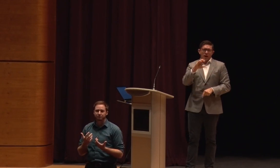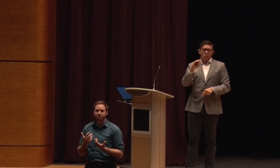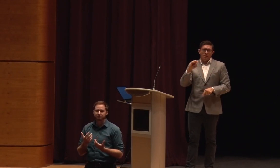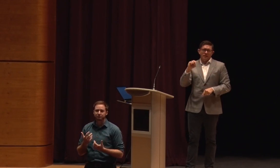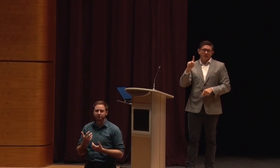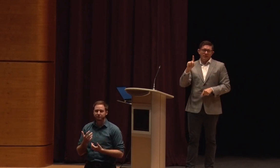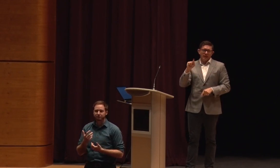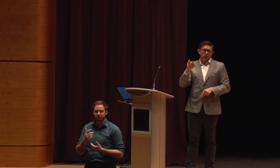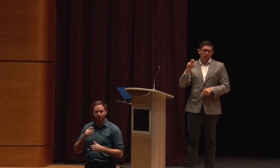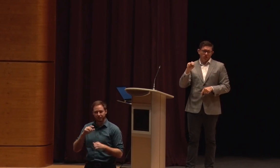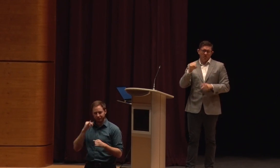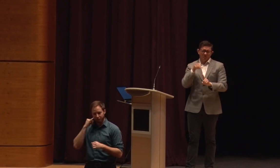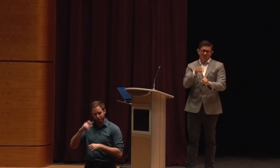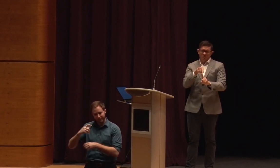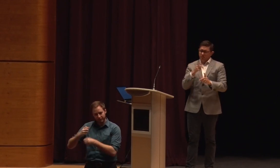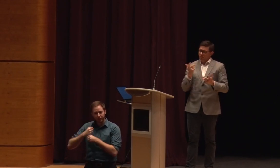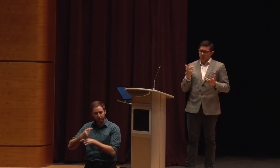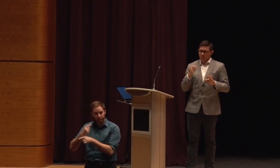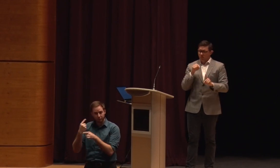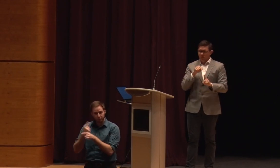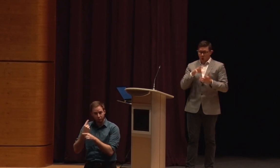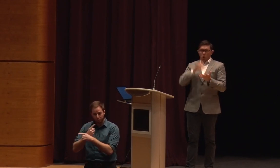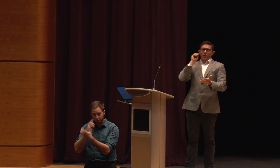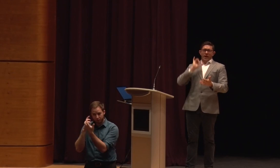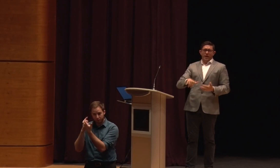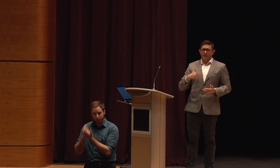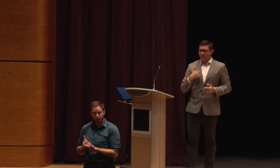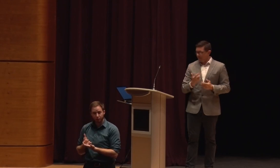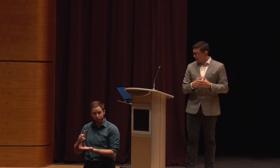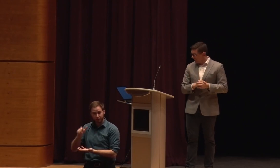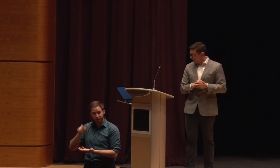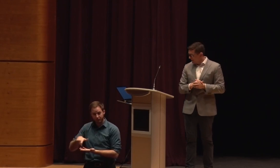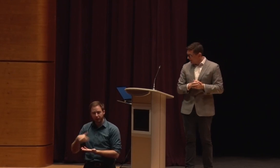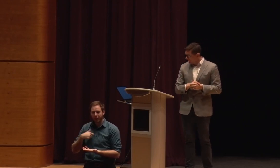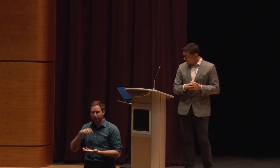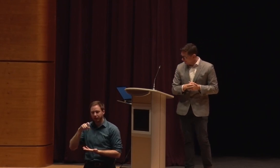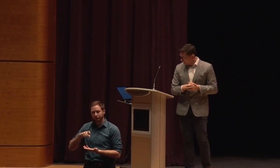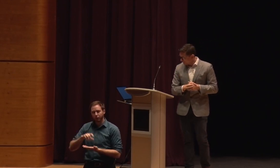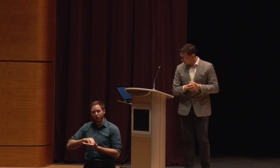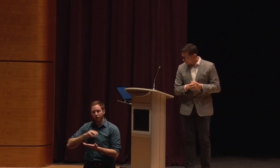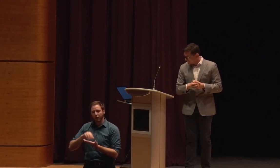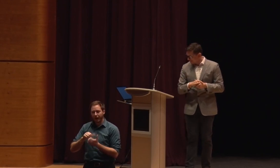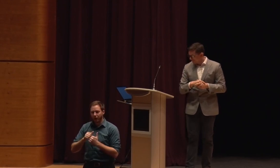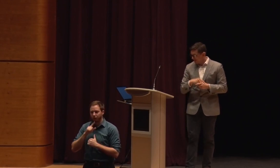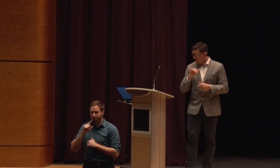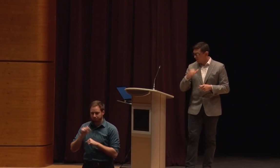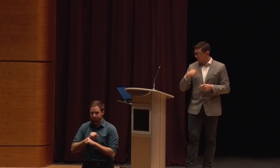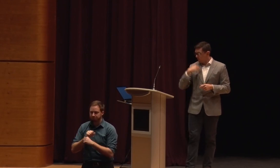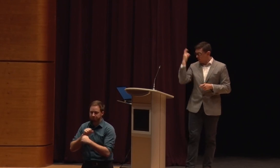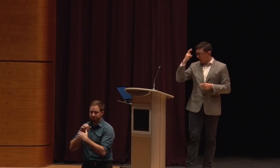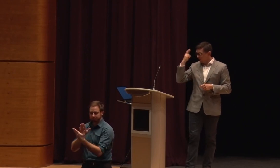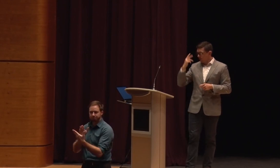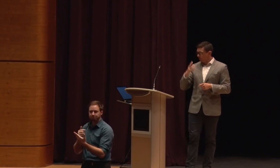You know, in order to get the appropriate accommodation that I needed. You know, I really learned that during that situation.